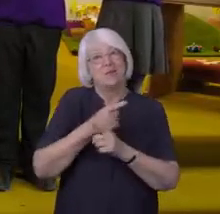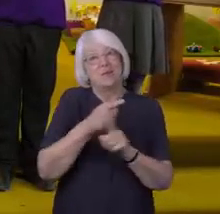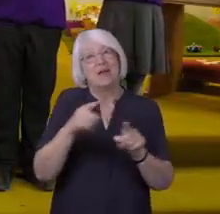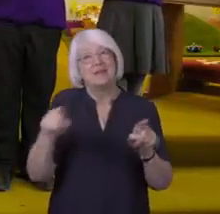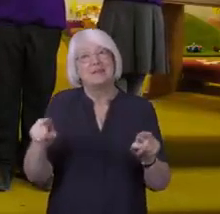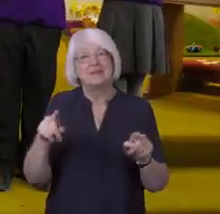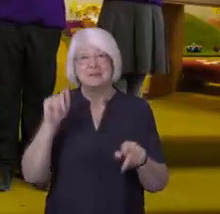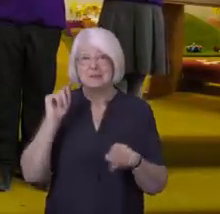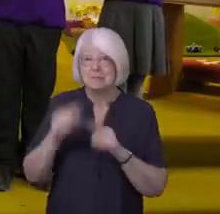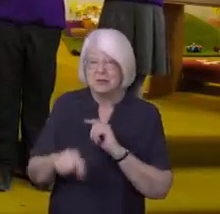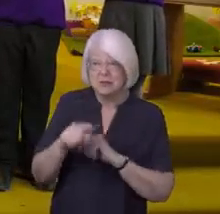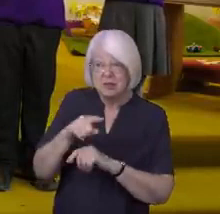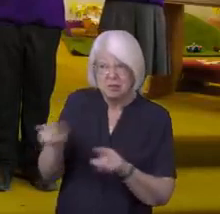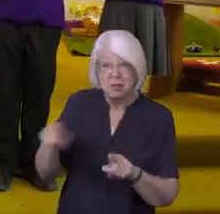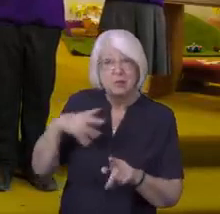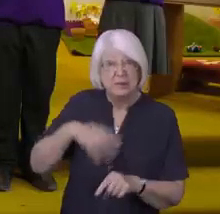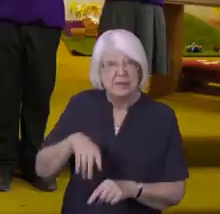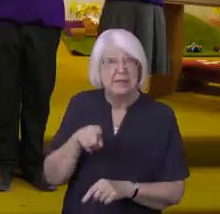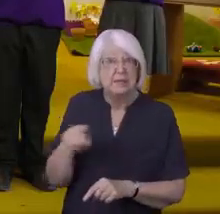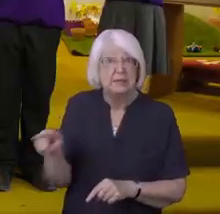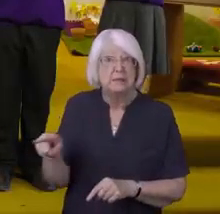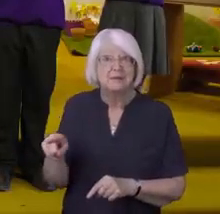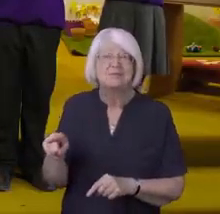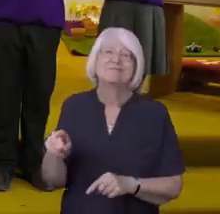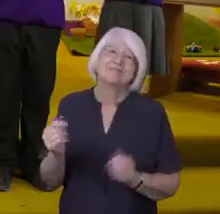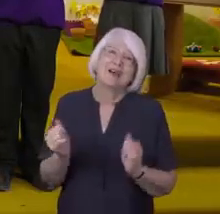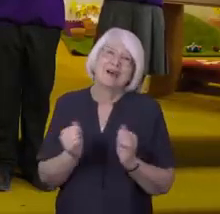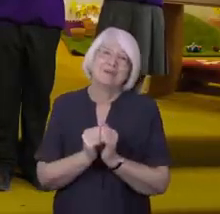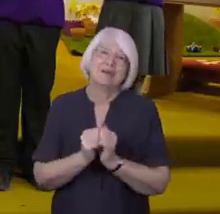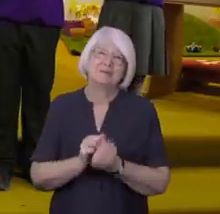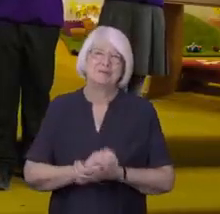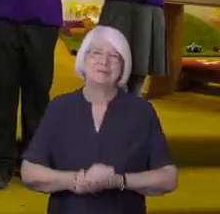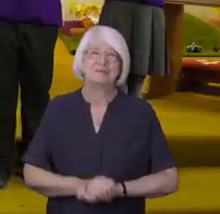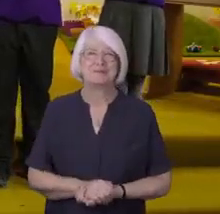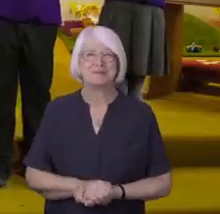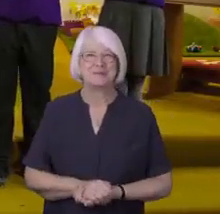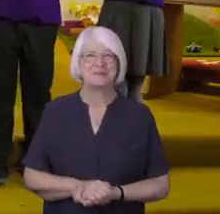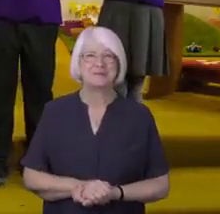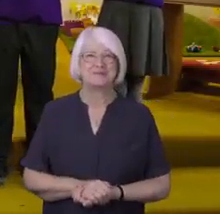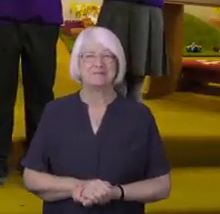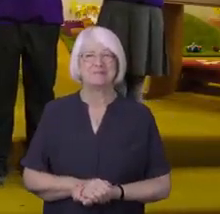especially those who need it most. Amen.